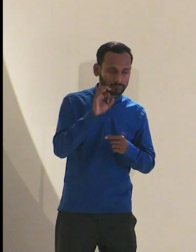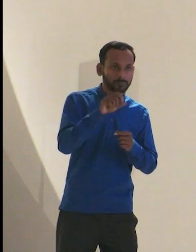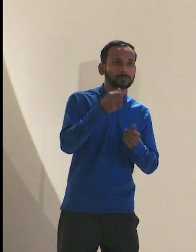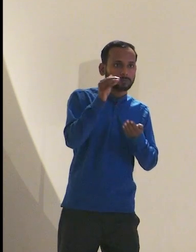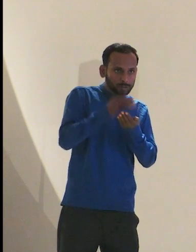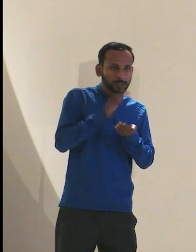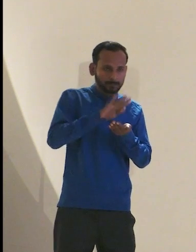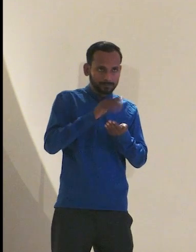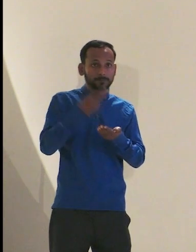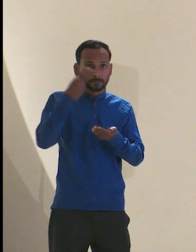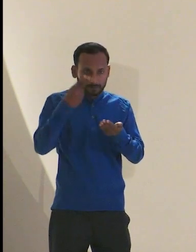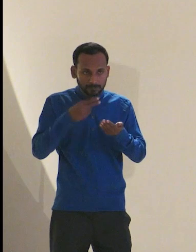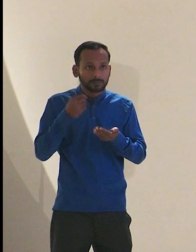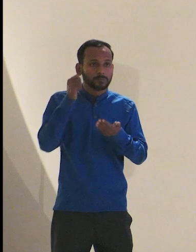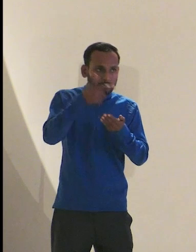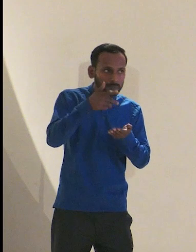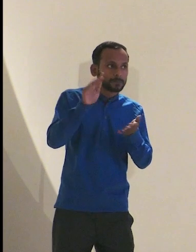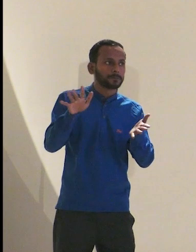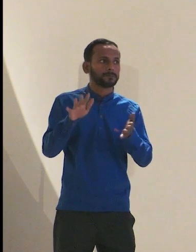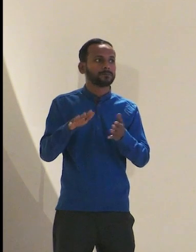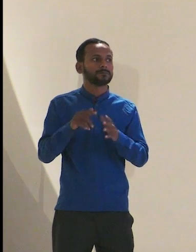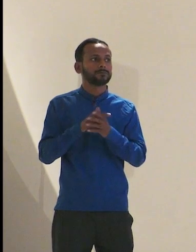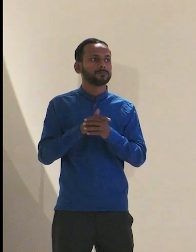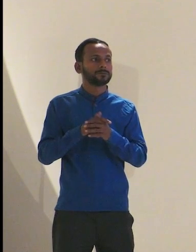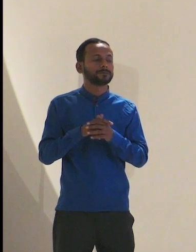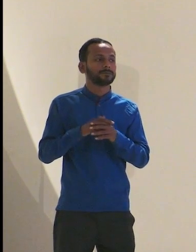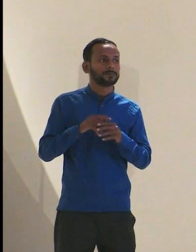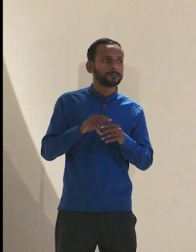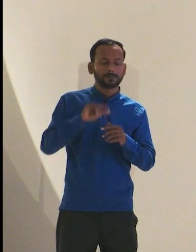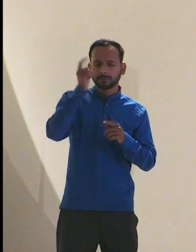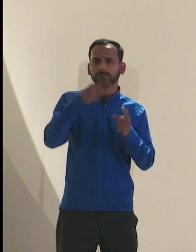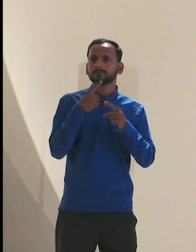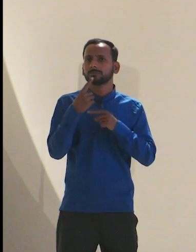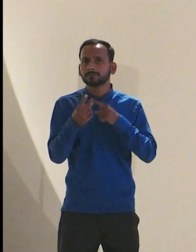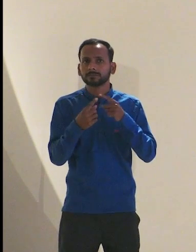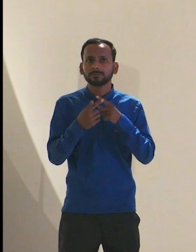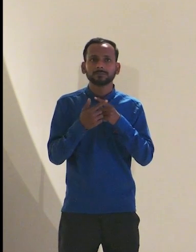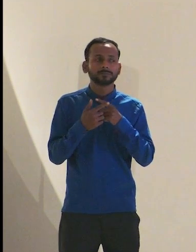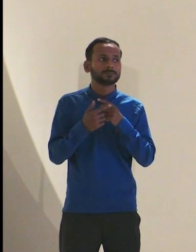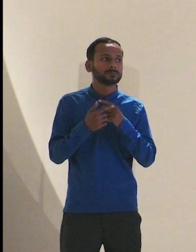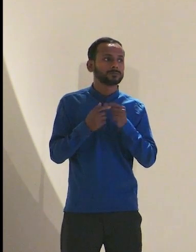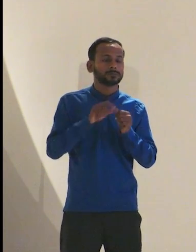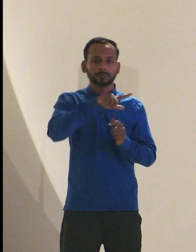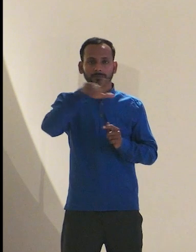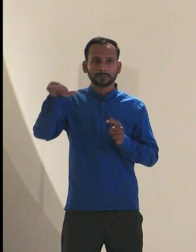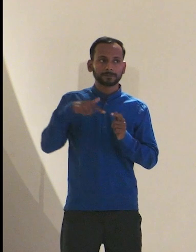an age of statues being removed. In India though, I would say this, that you have